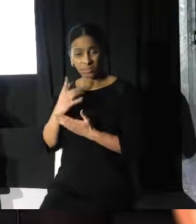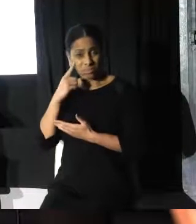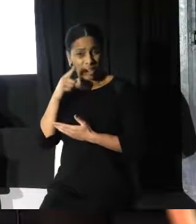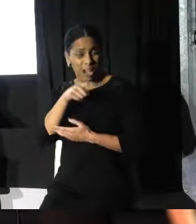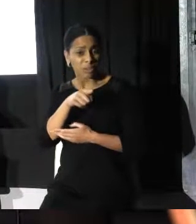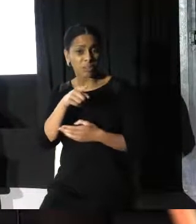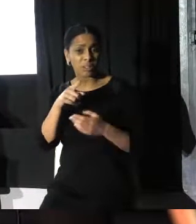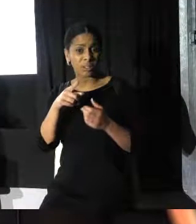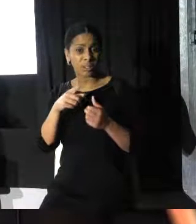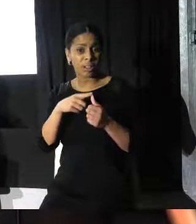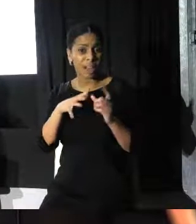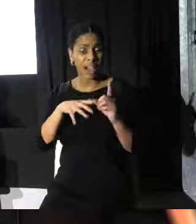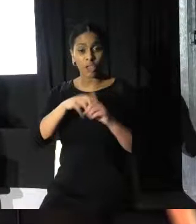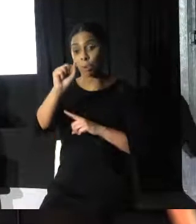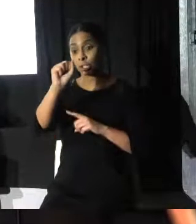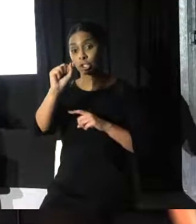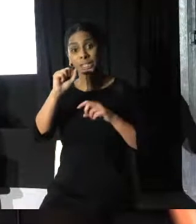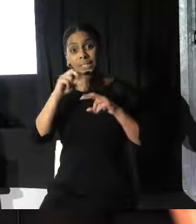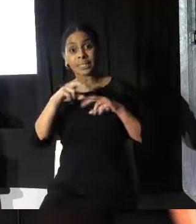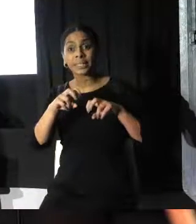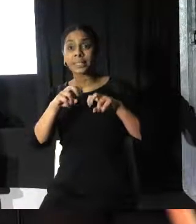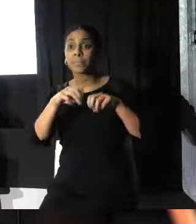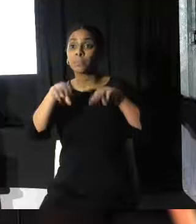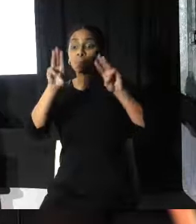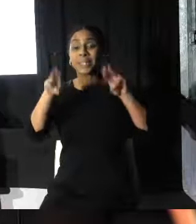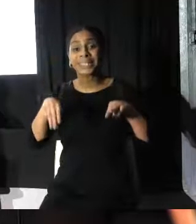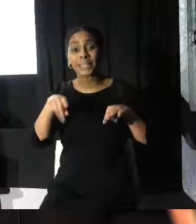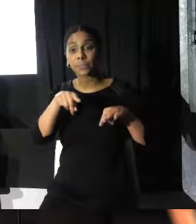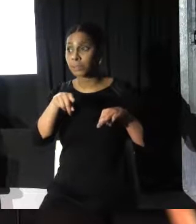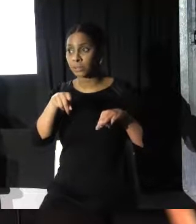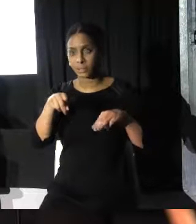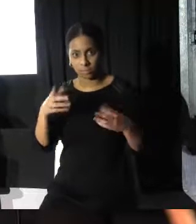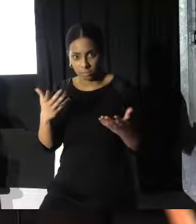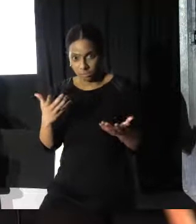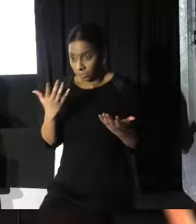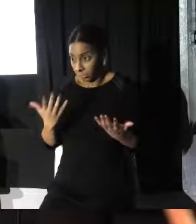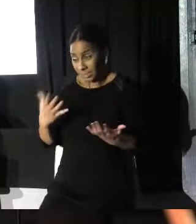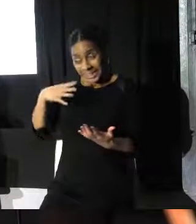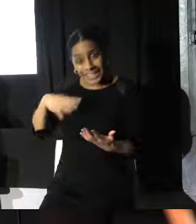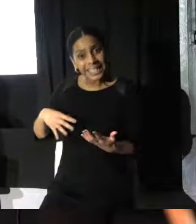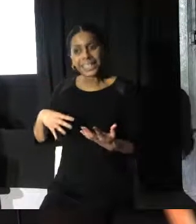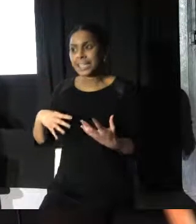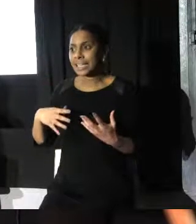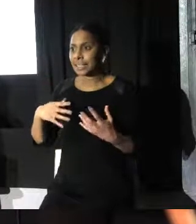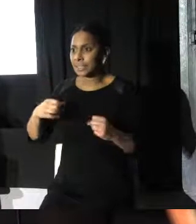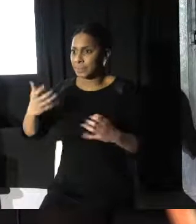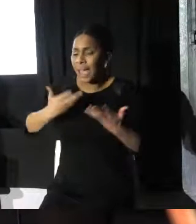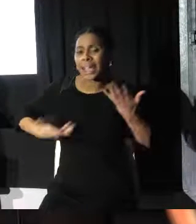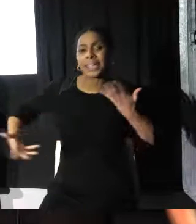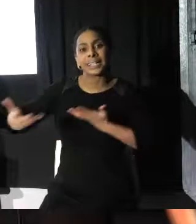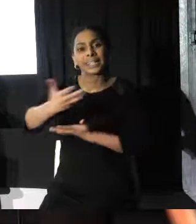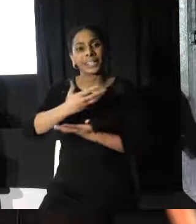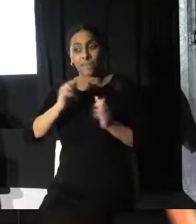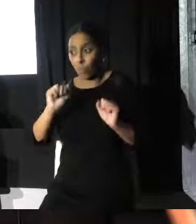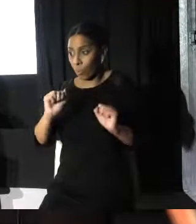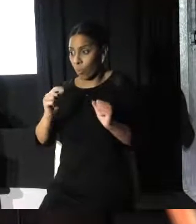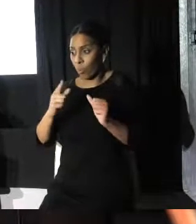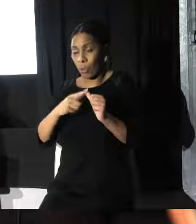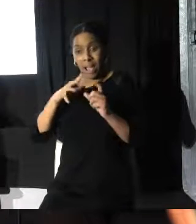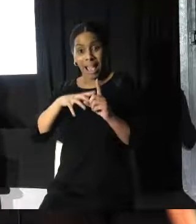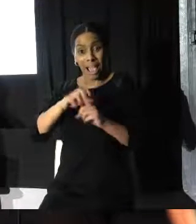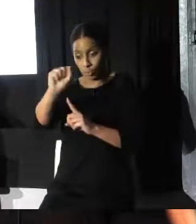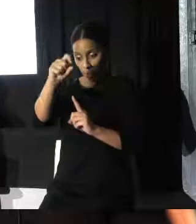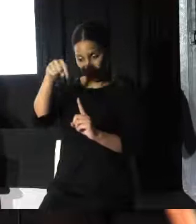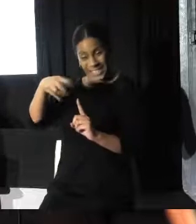we've never needed spaces like, the public space of anthropology more than we do at this moment in history. We